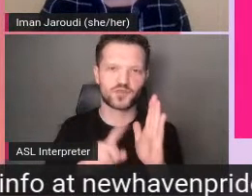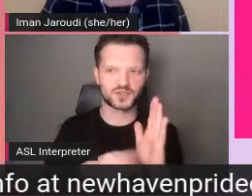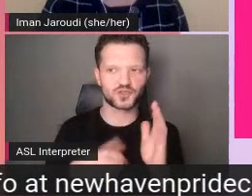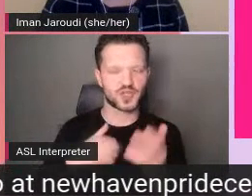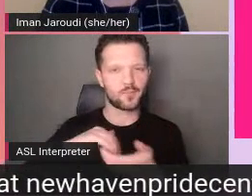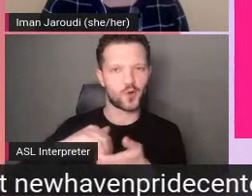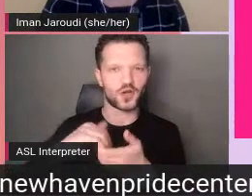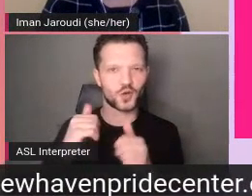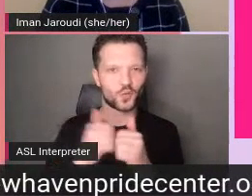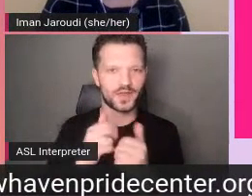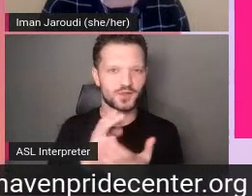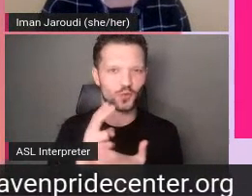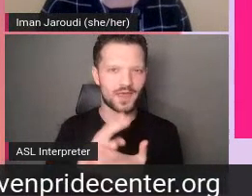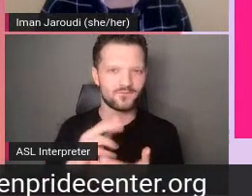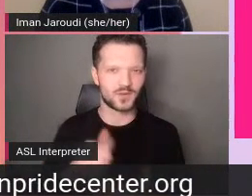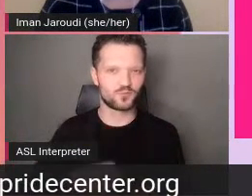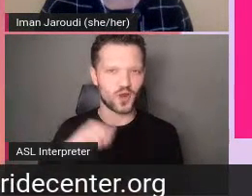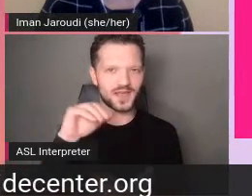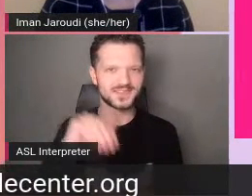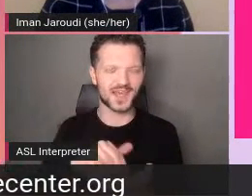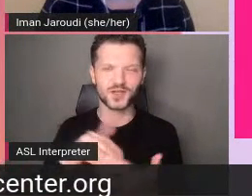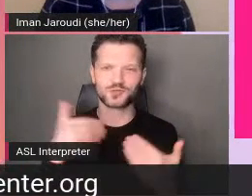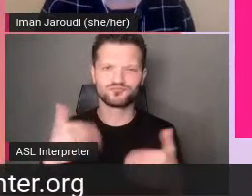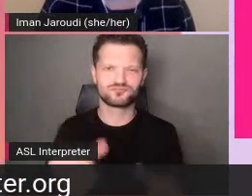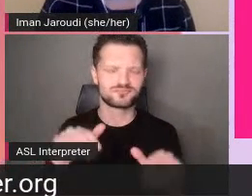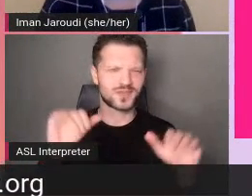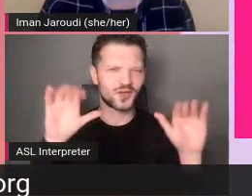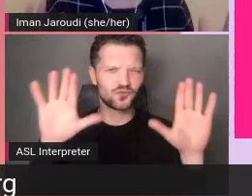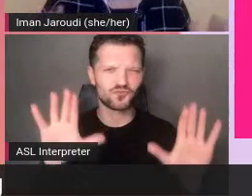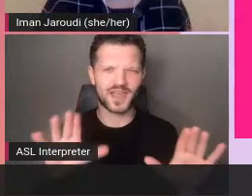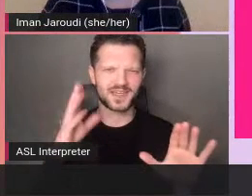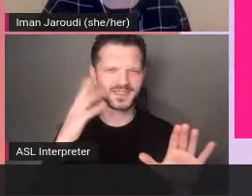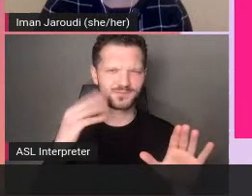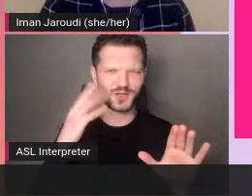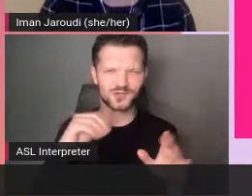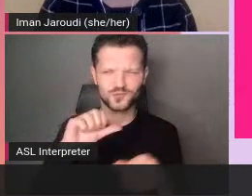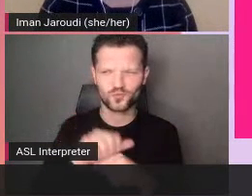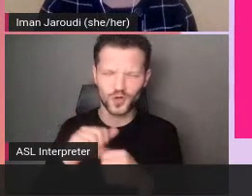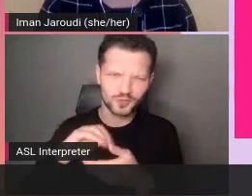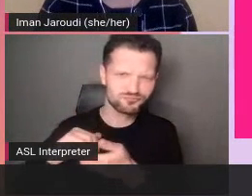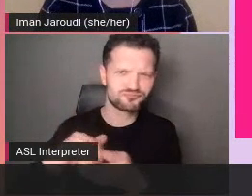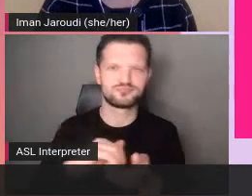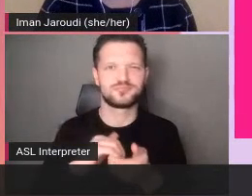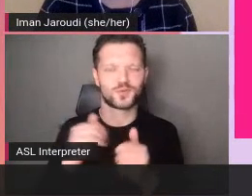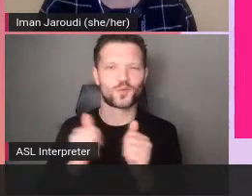Center. It's been a very wonderful experience to work with these amazing folks.